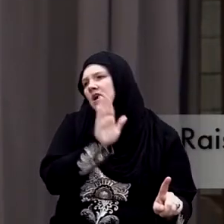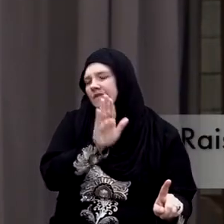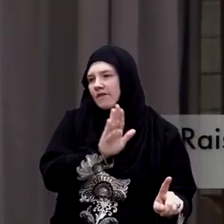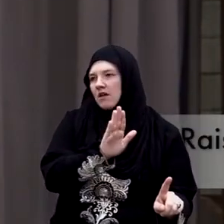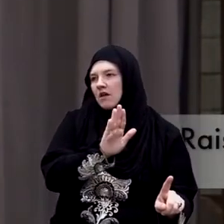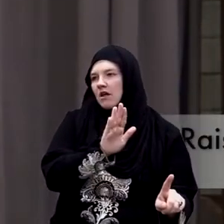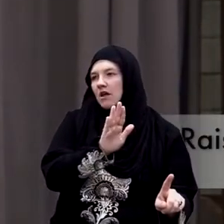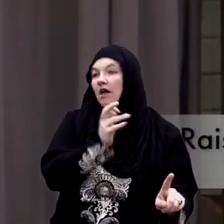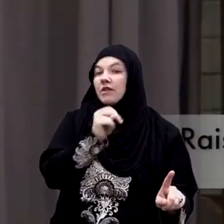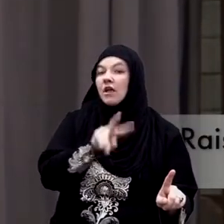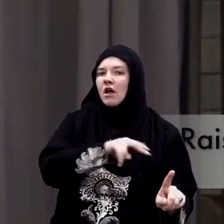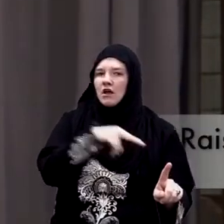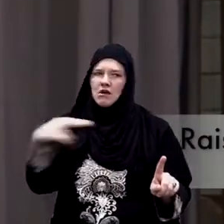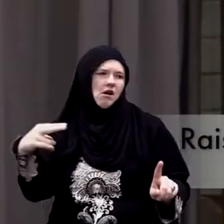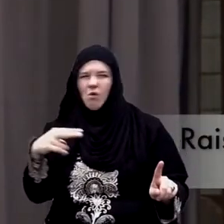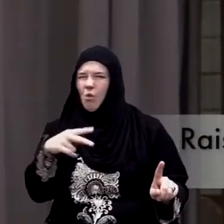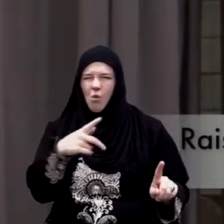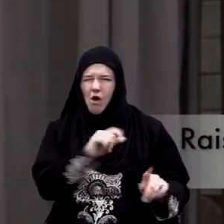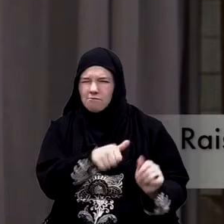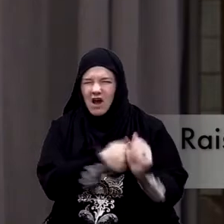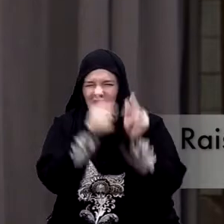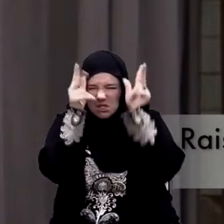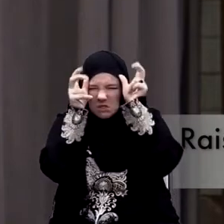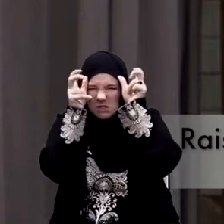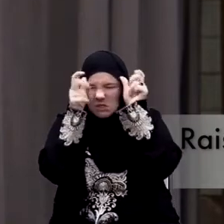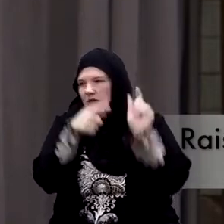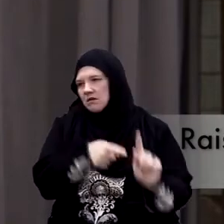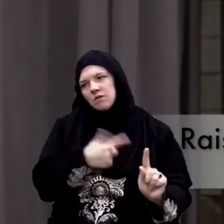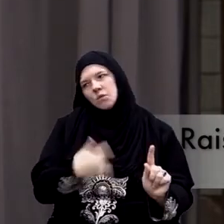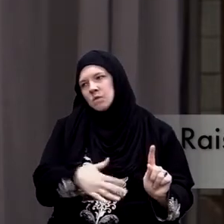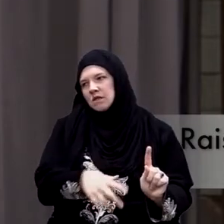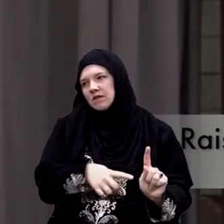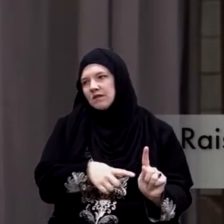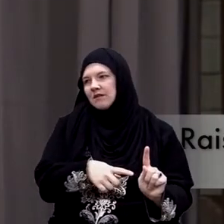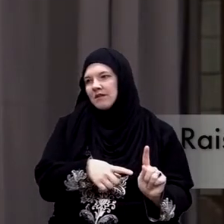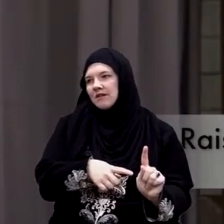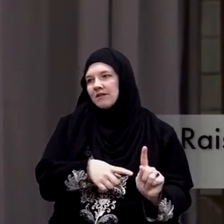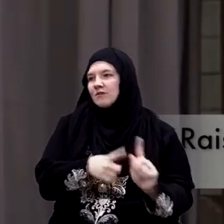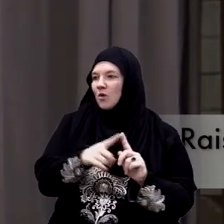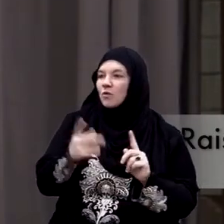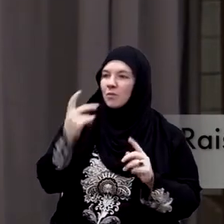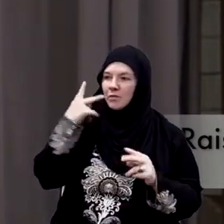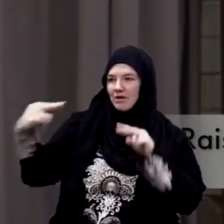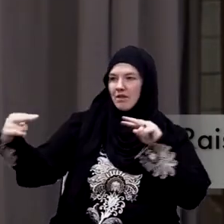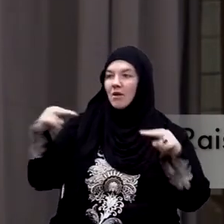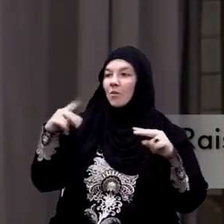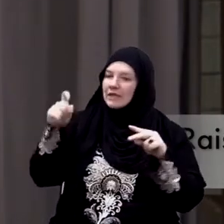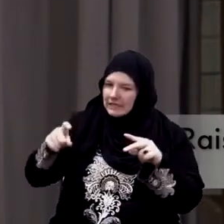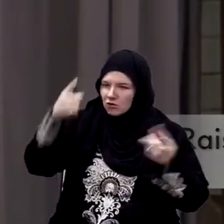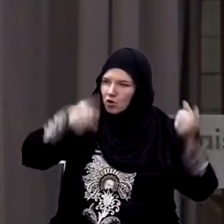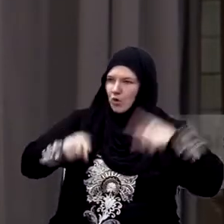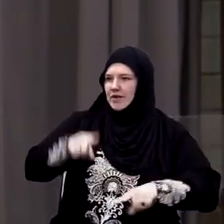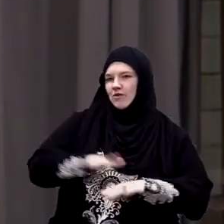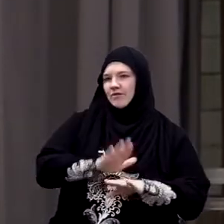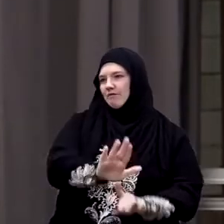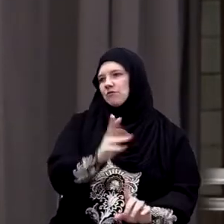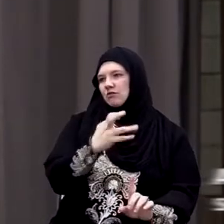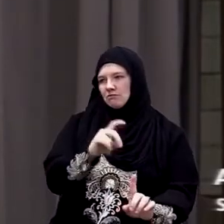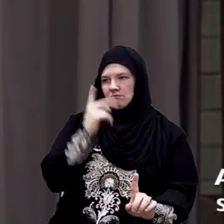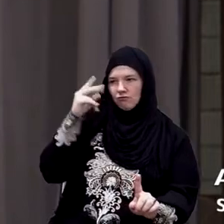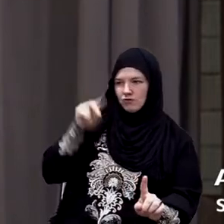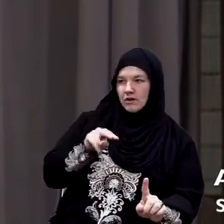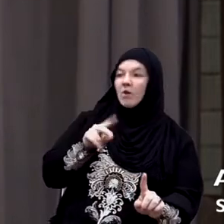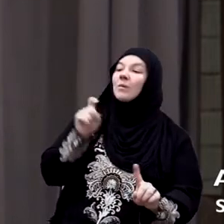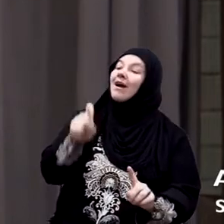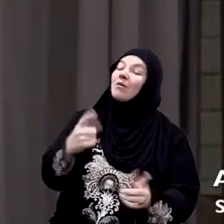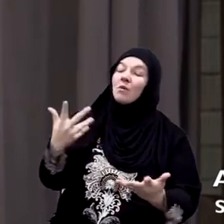or her as the most devilish child of his time. So One of the issues that we fail to do is